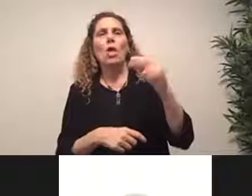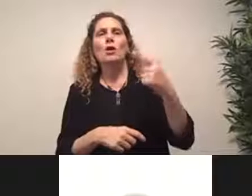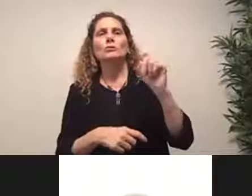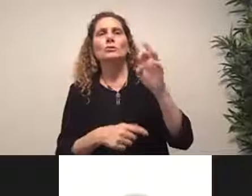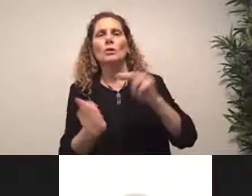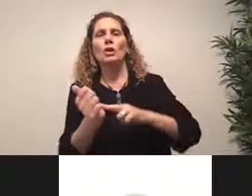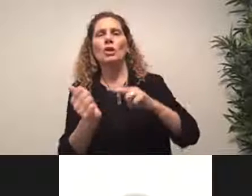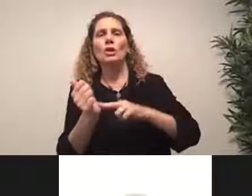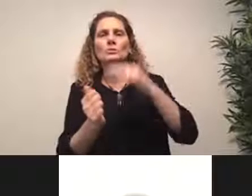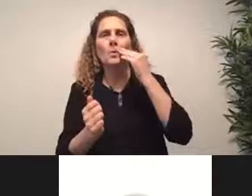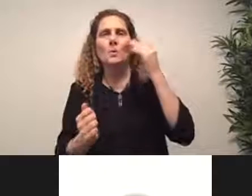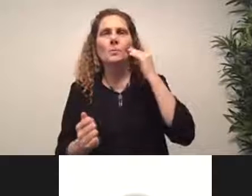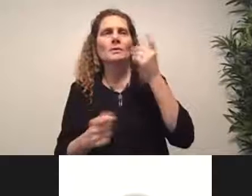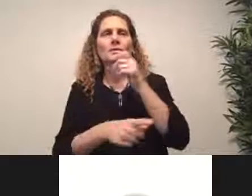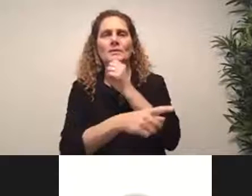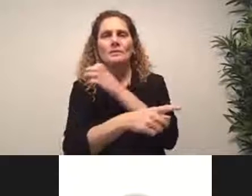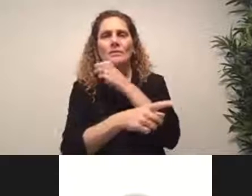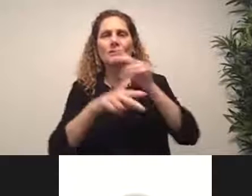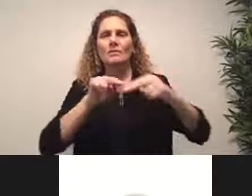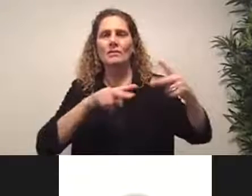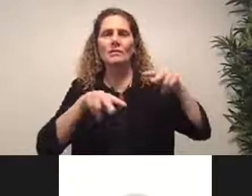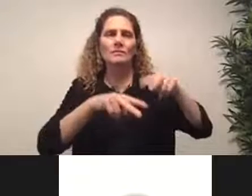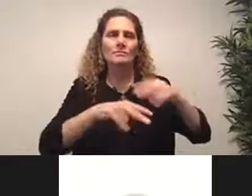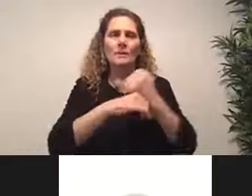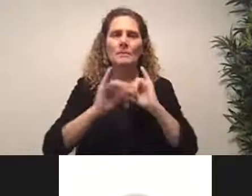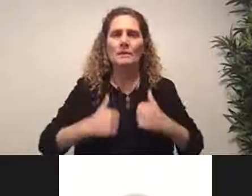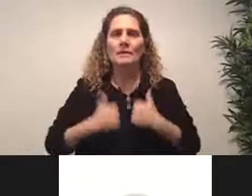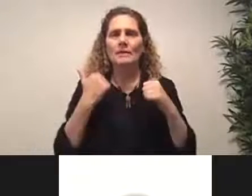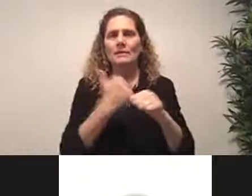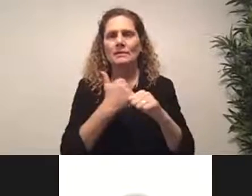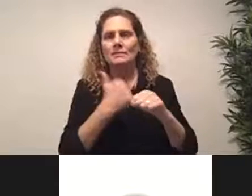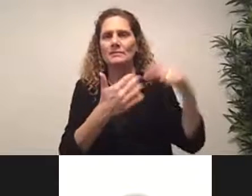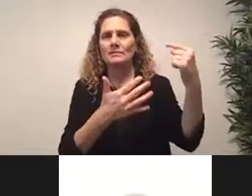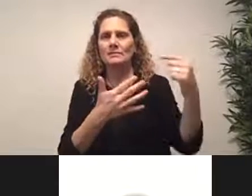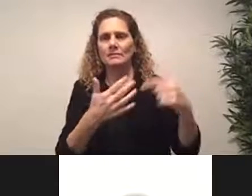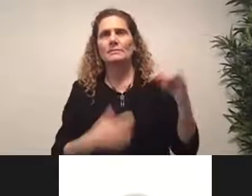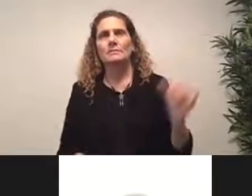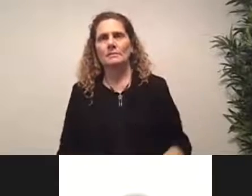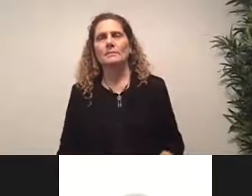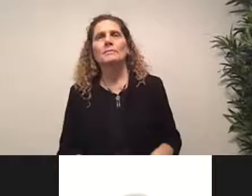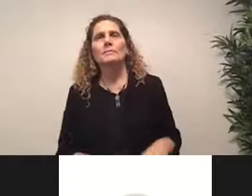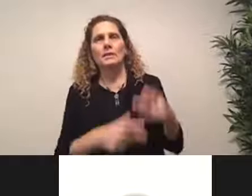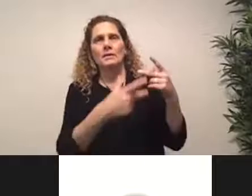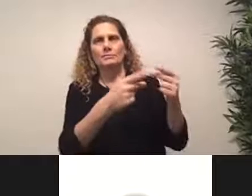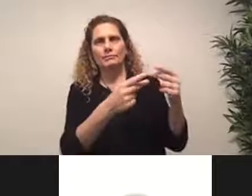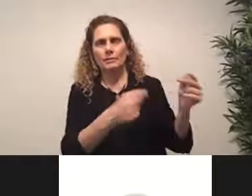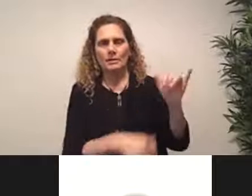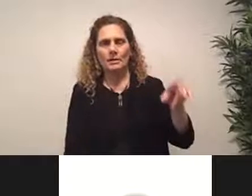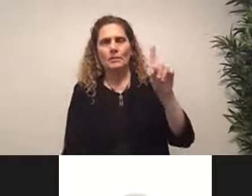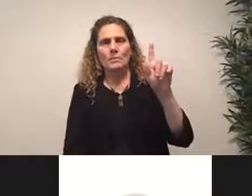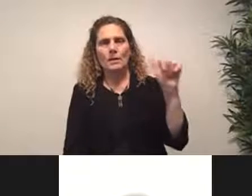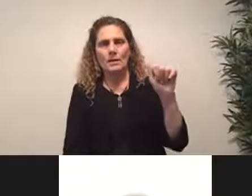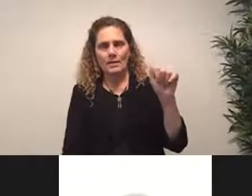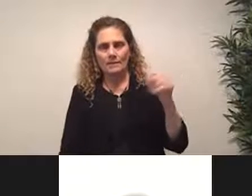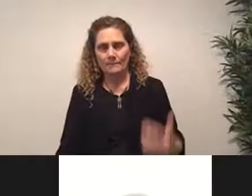that comes phases 1B and phases 1C. And these groups are still being considered and will be fleshed out at the national level in the